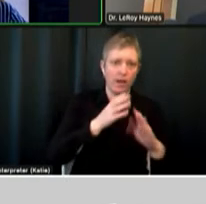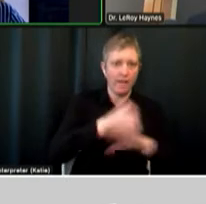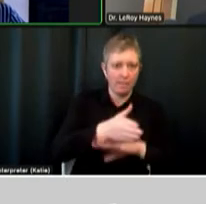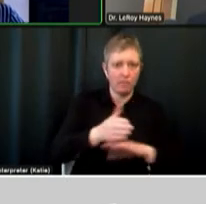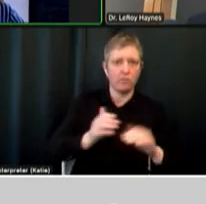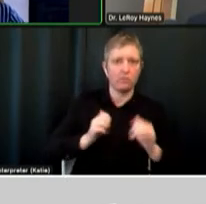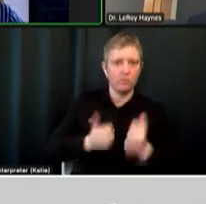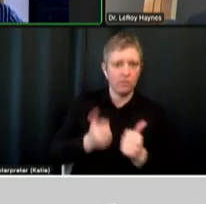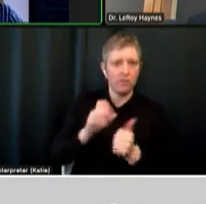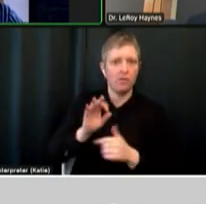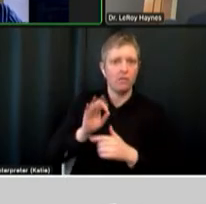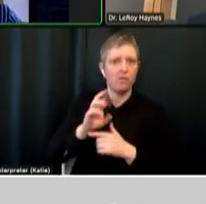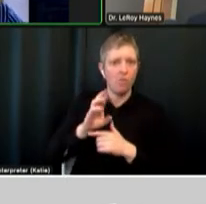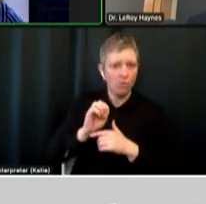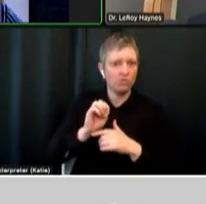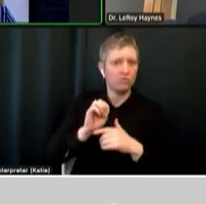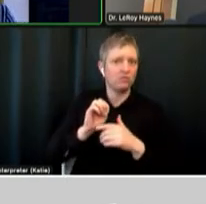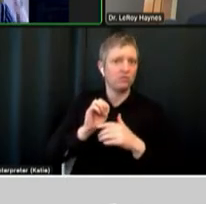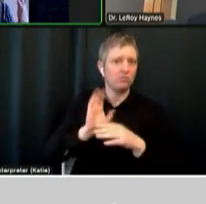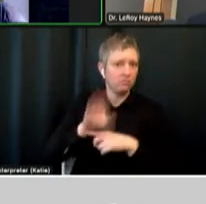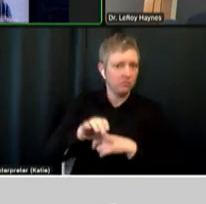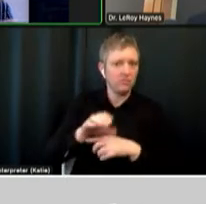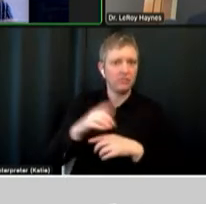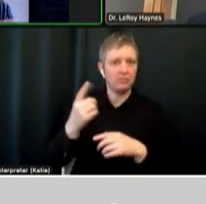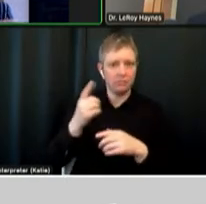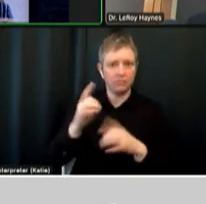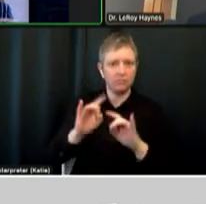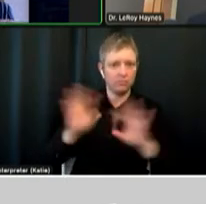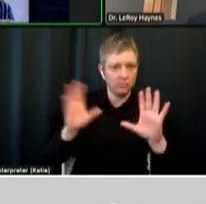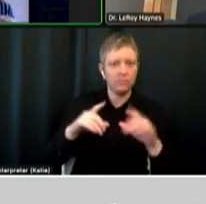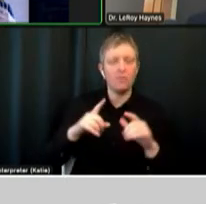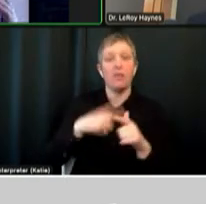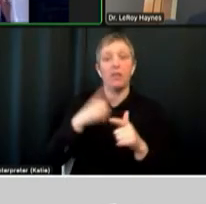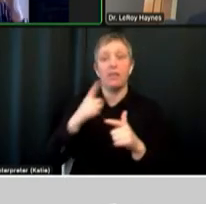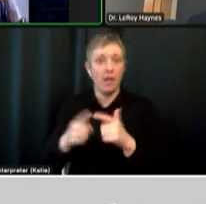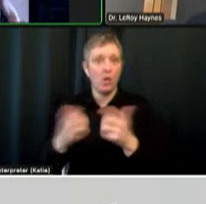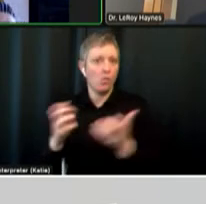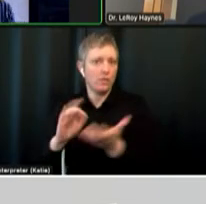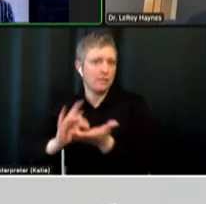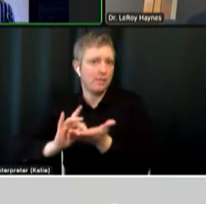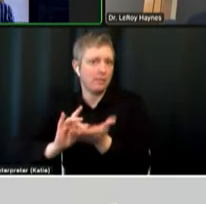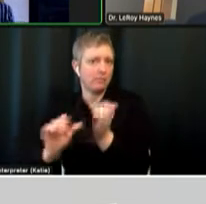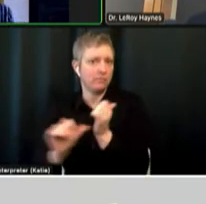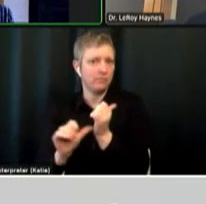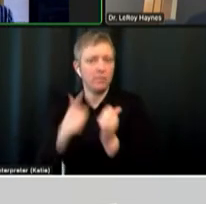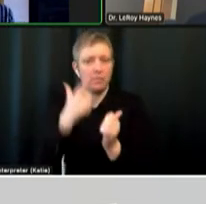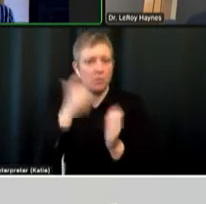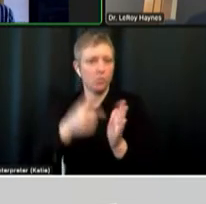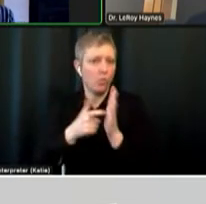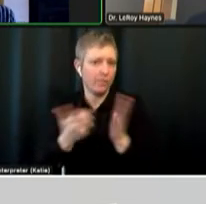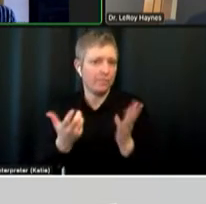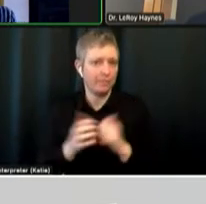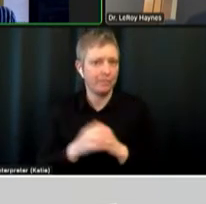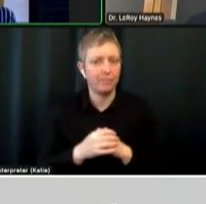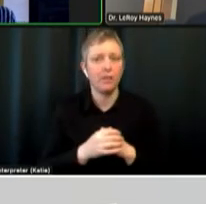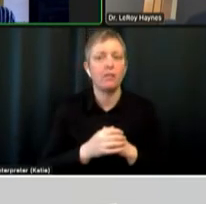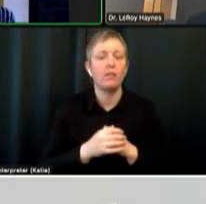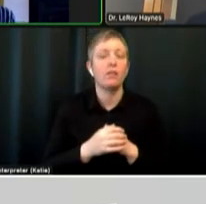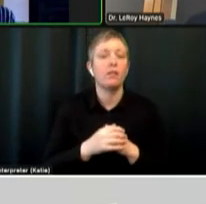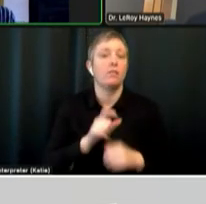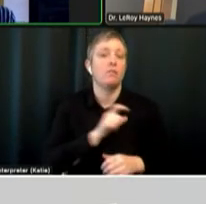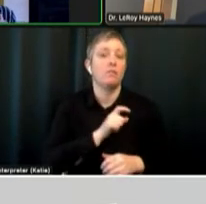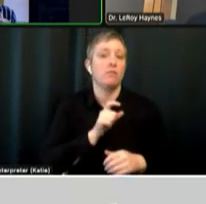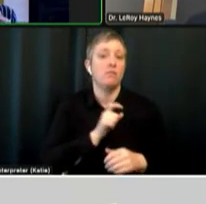that they provided after the use of force? Once the officer has addressed those, and if